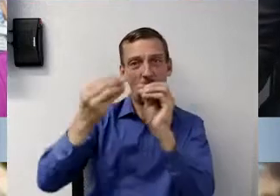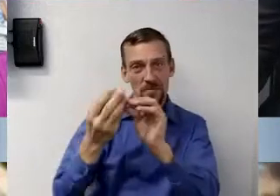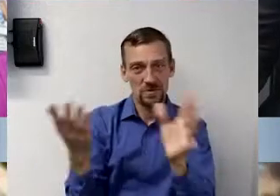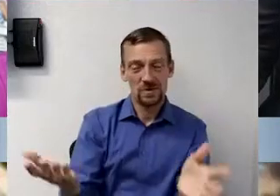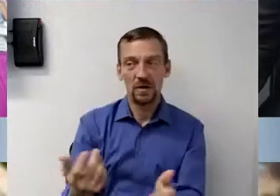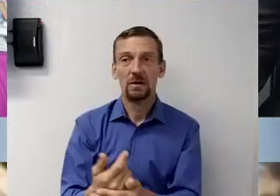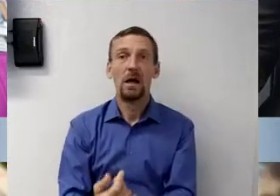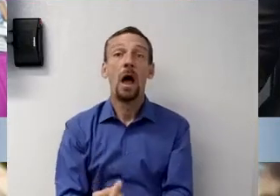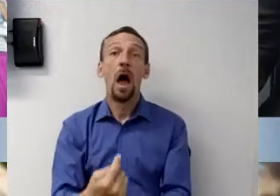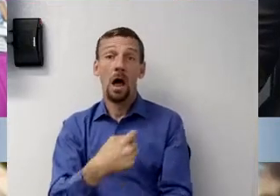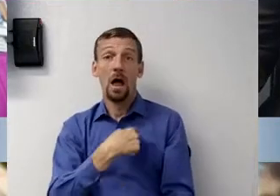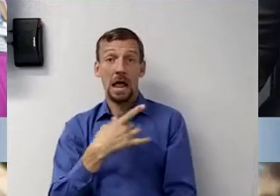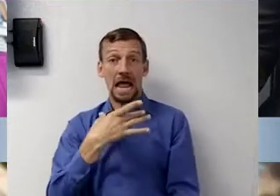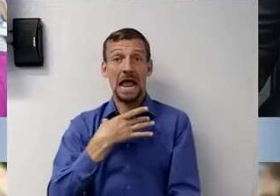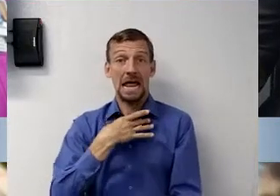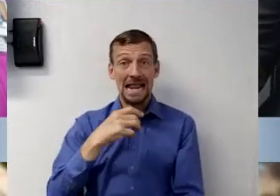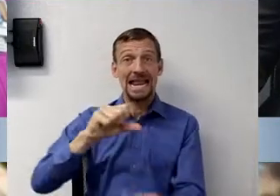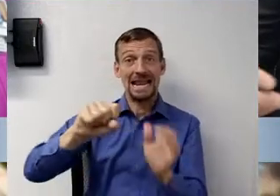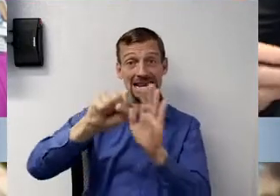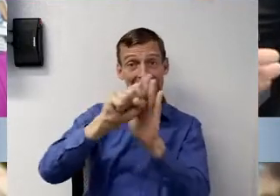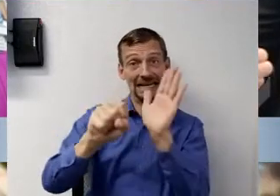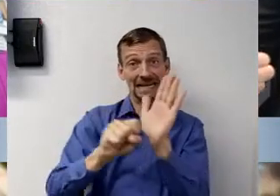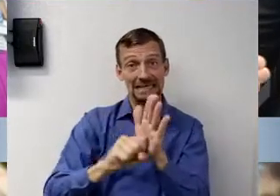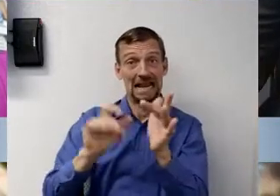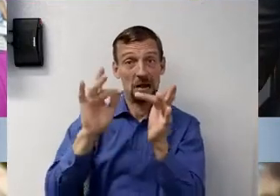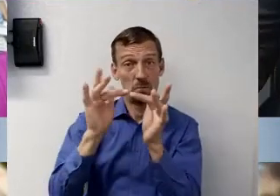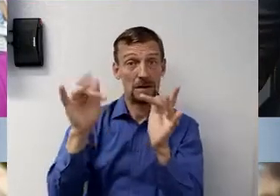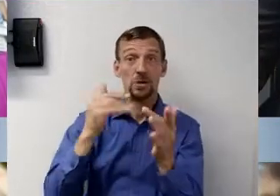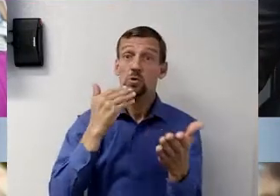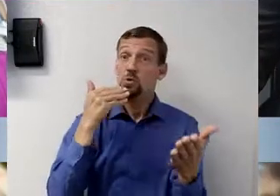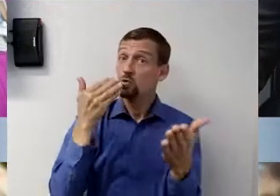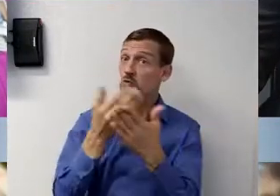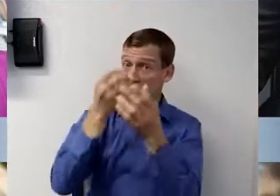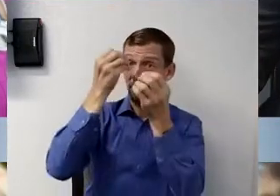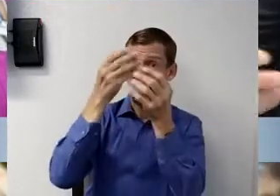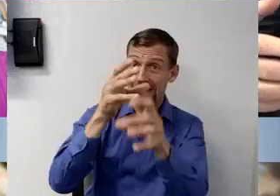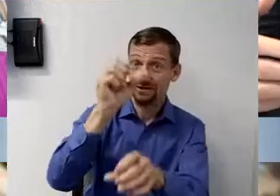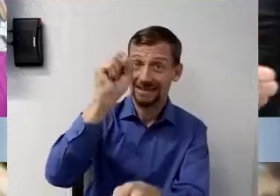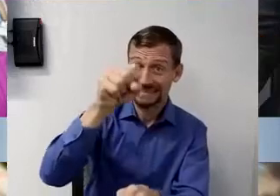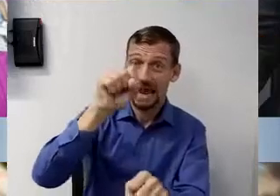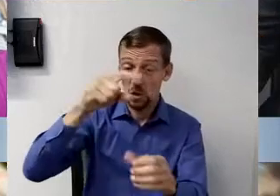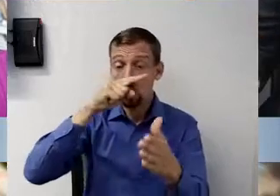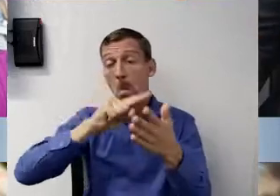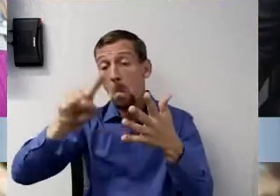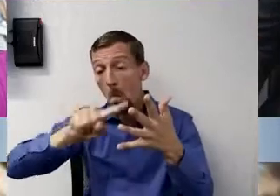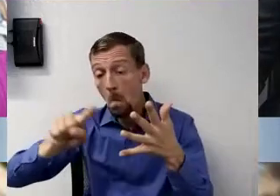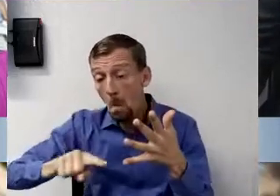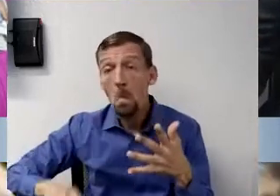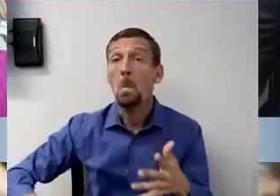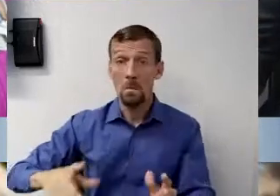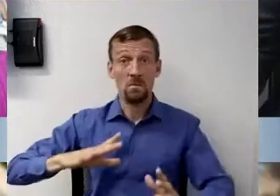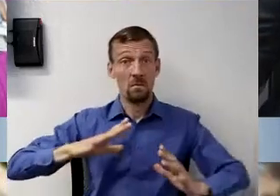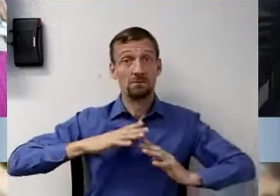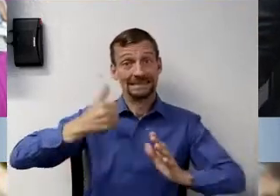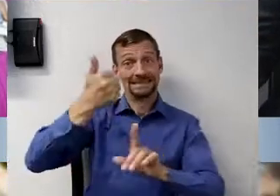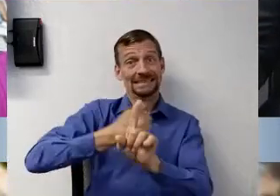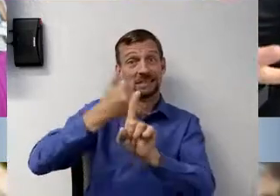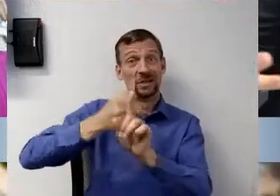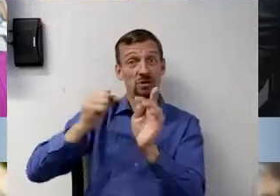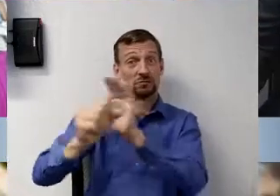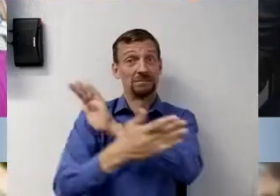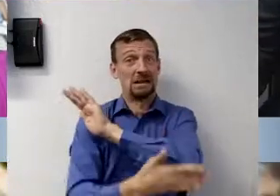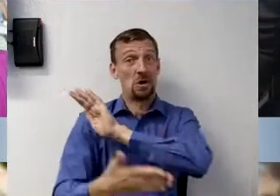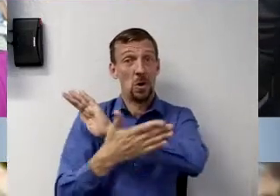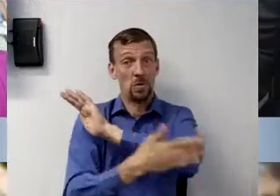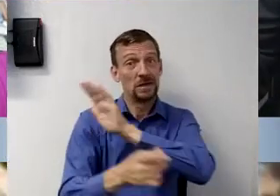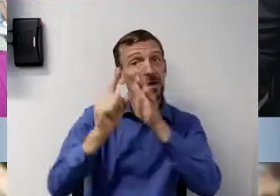I do like the state website. It does give a lot of great information, and you can look at any county you want to up and down the state and